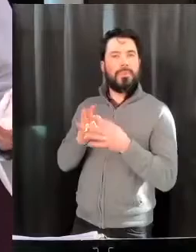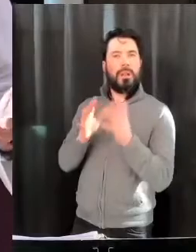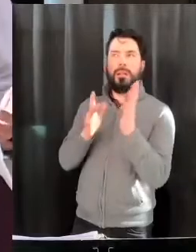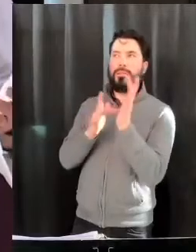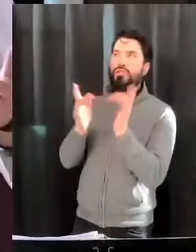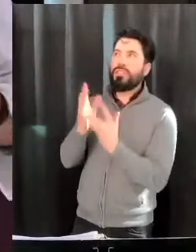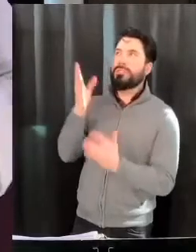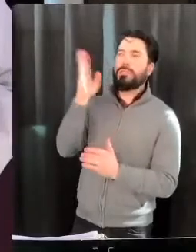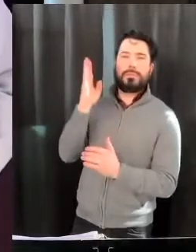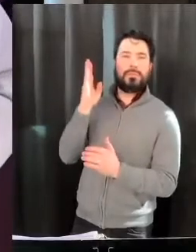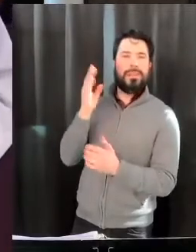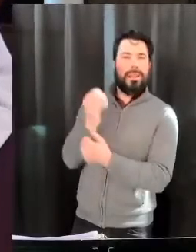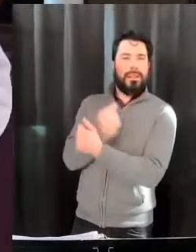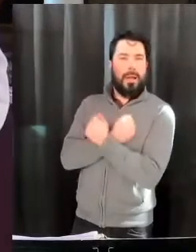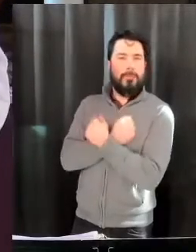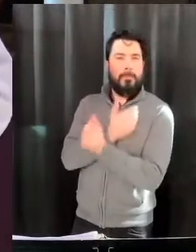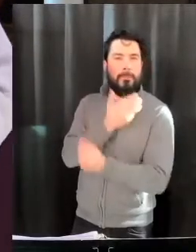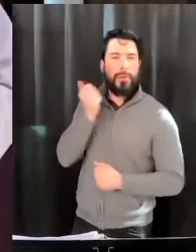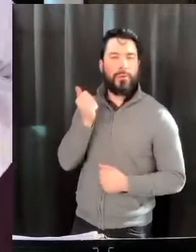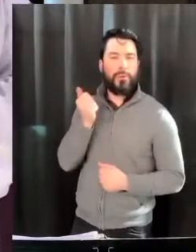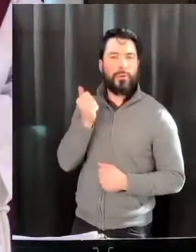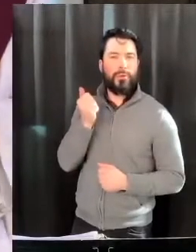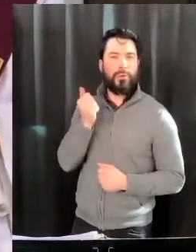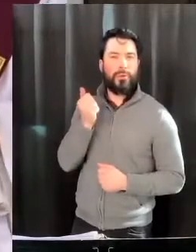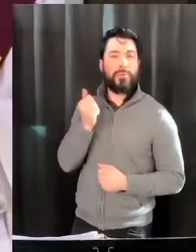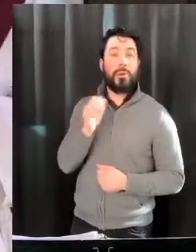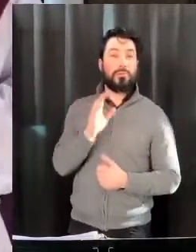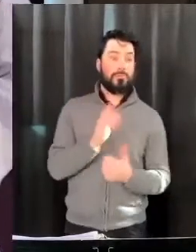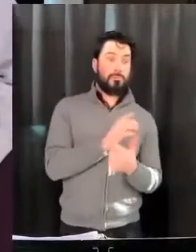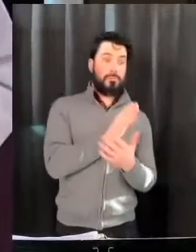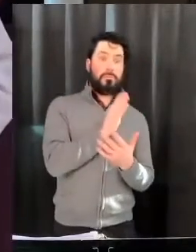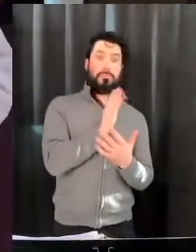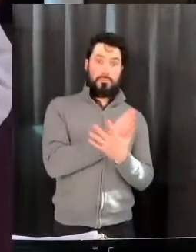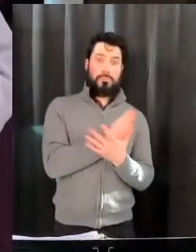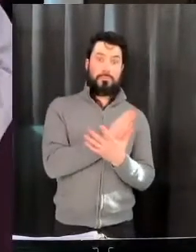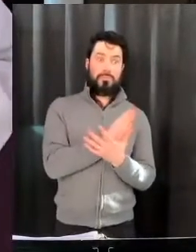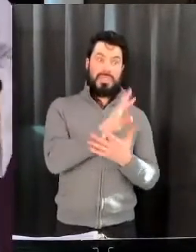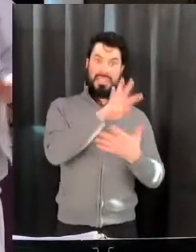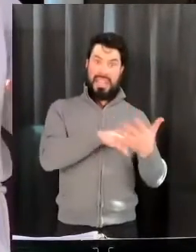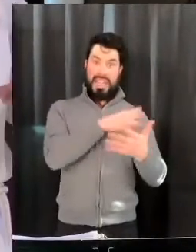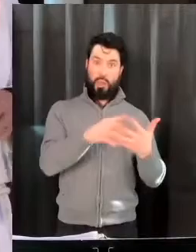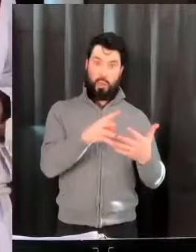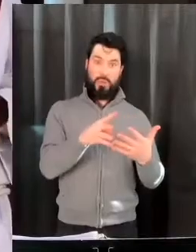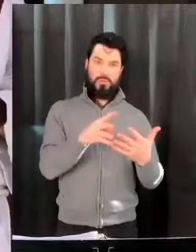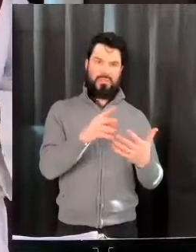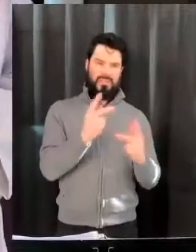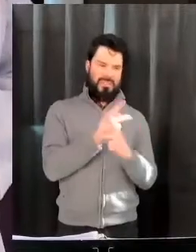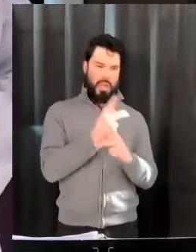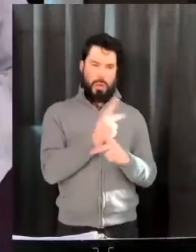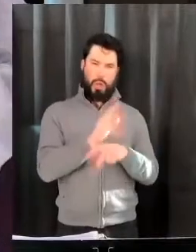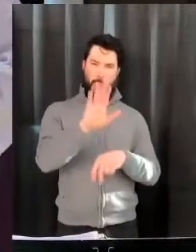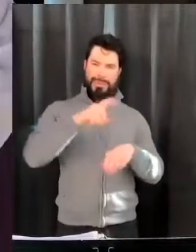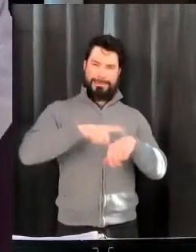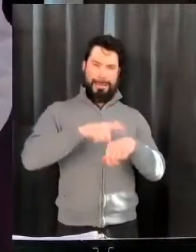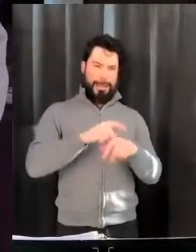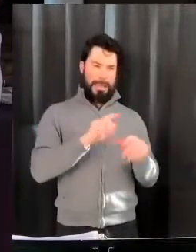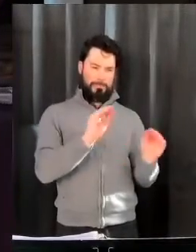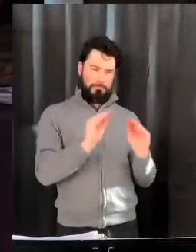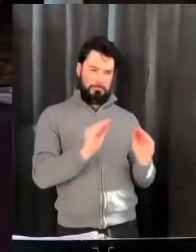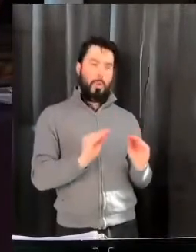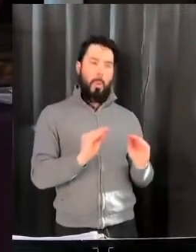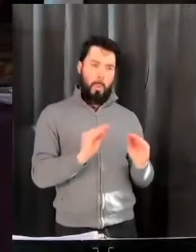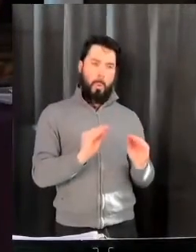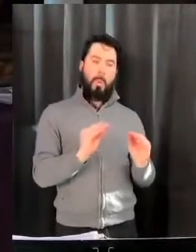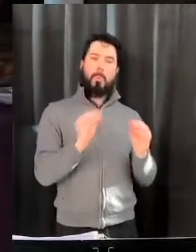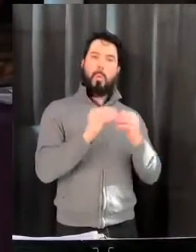After we have identified what we are going to limit in our lives or get rid of, and once we have